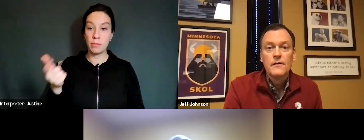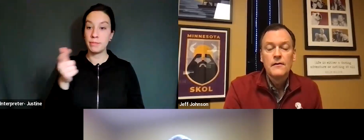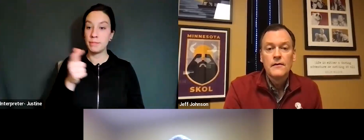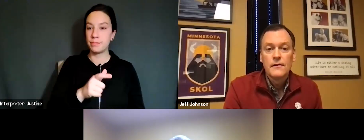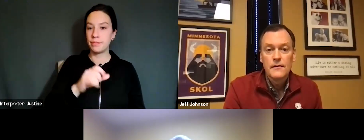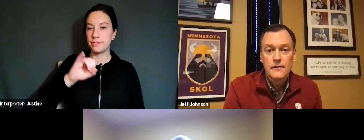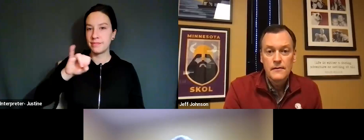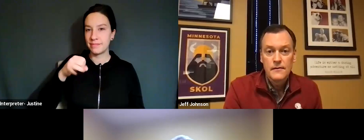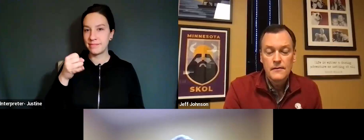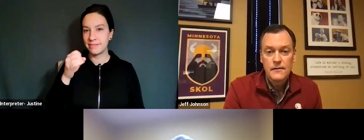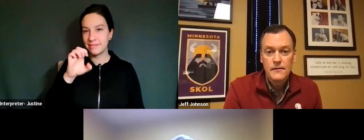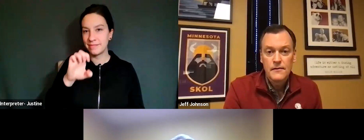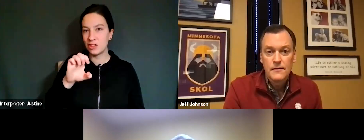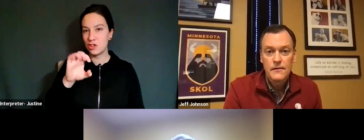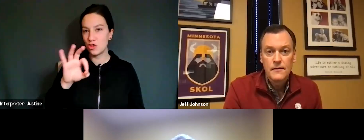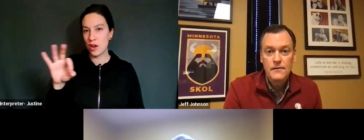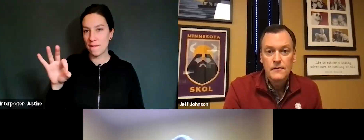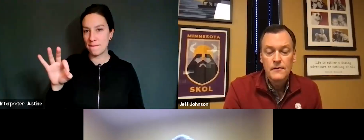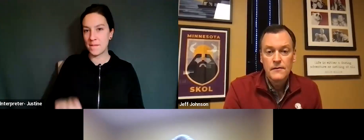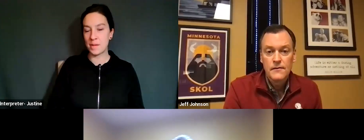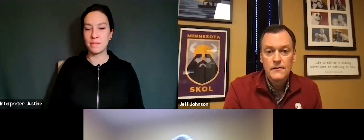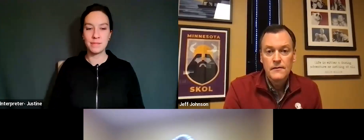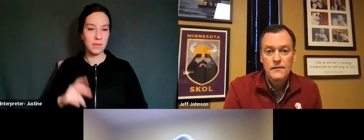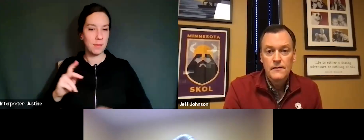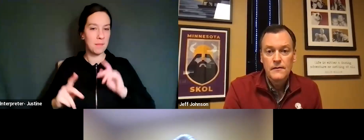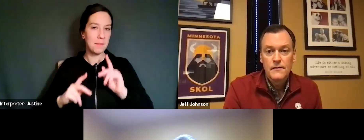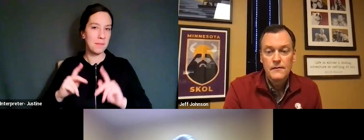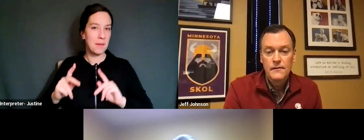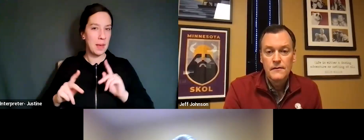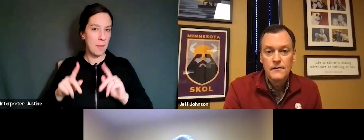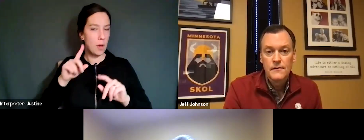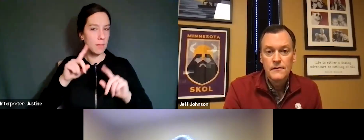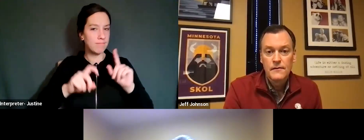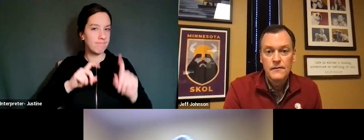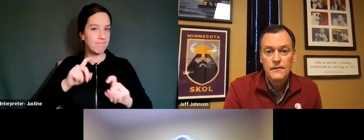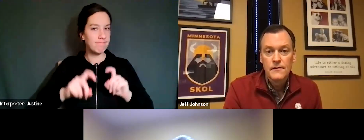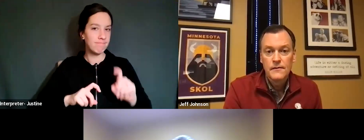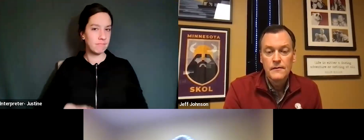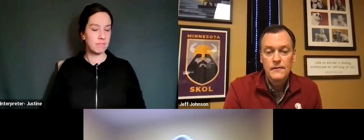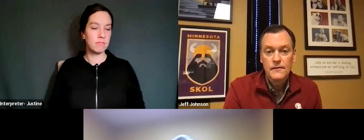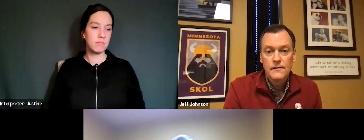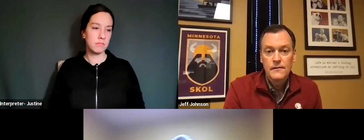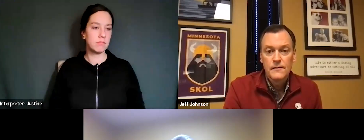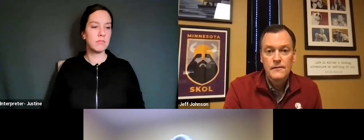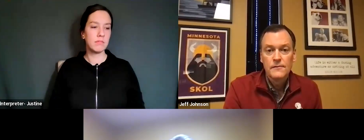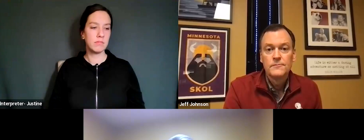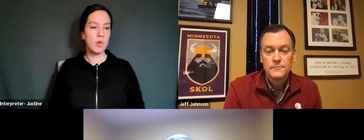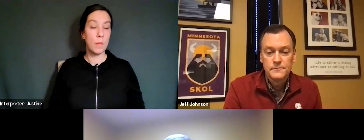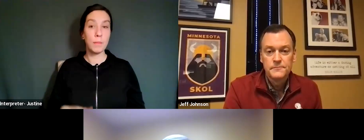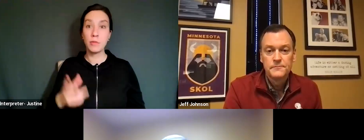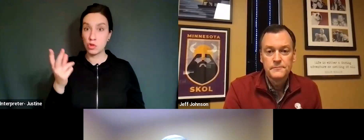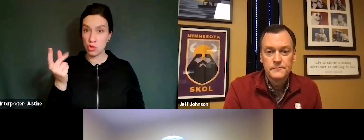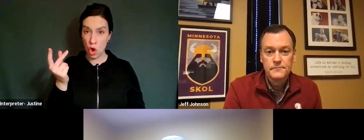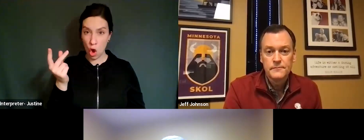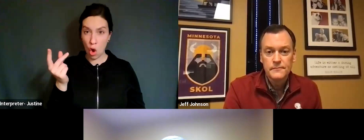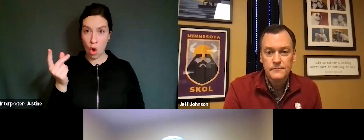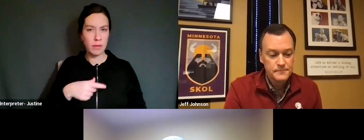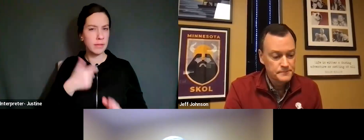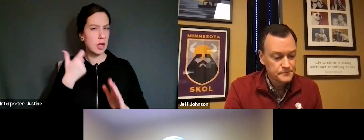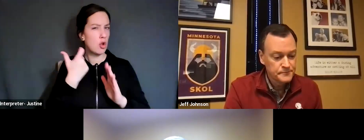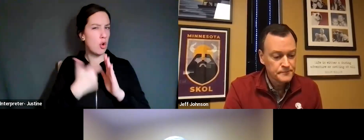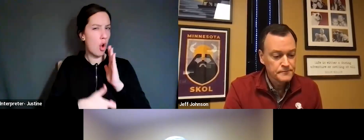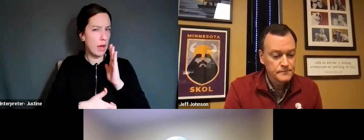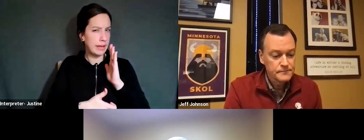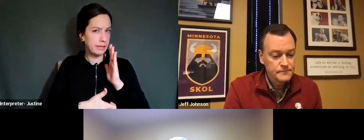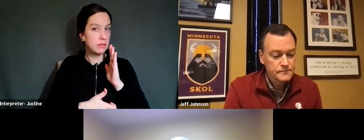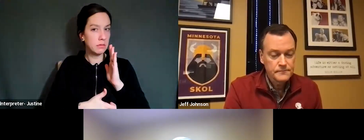We had a couple of people ask, send in questions on the cost of a dog. We know in the past